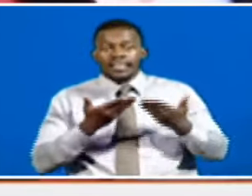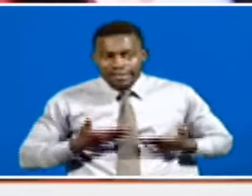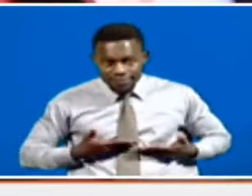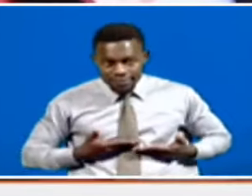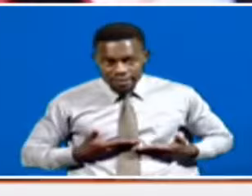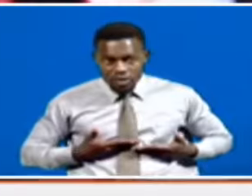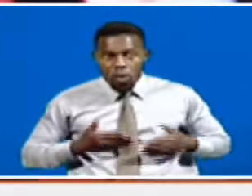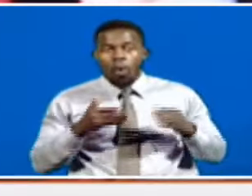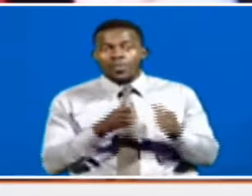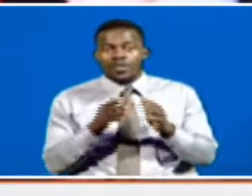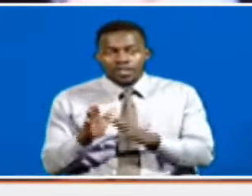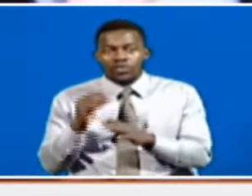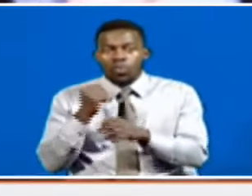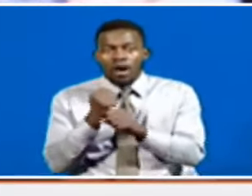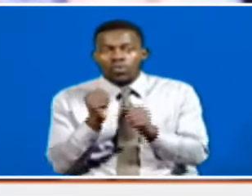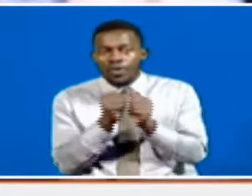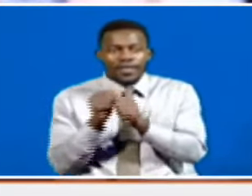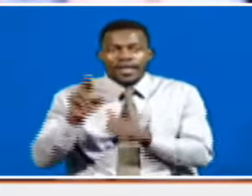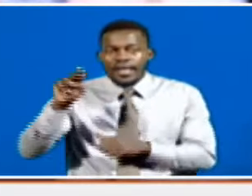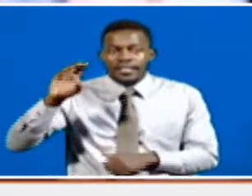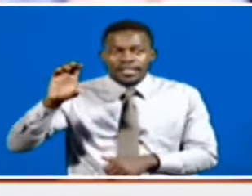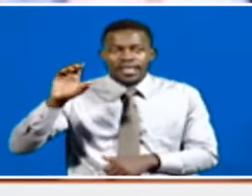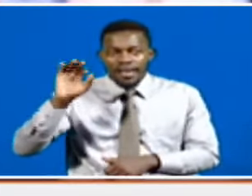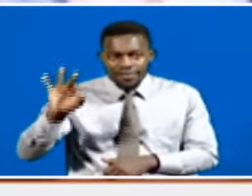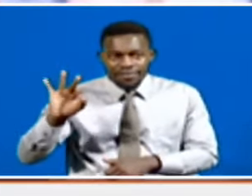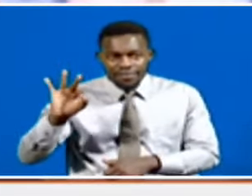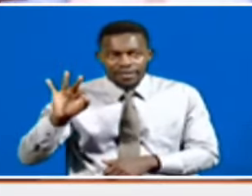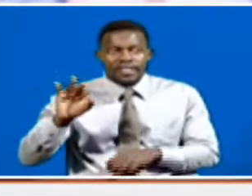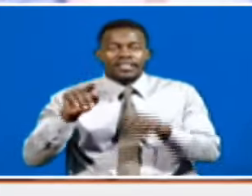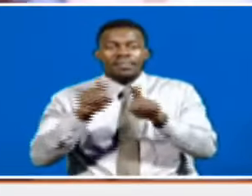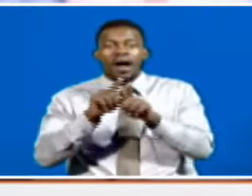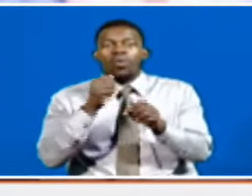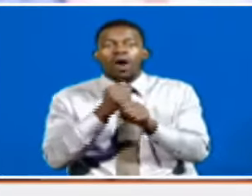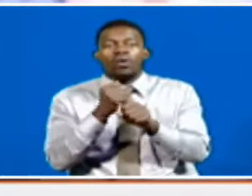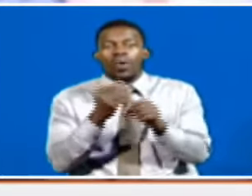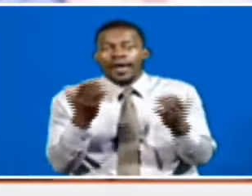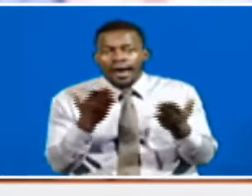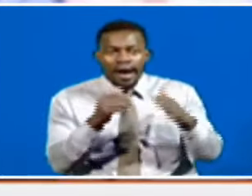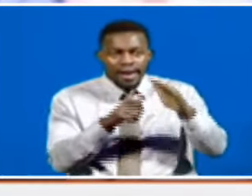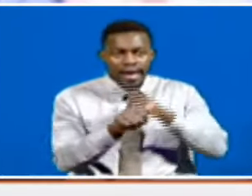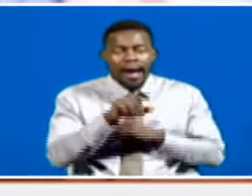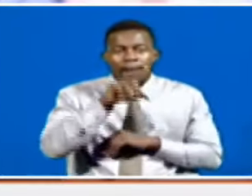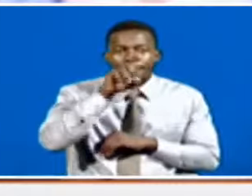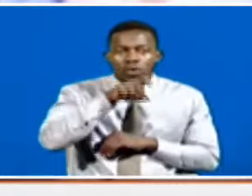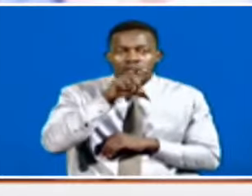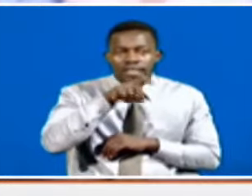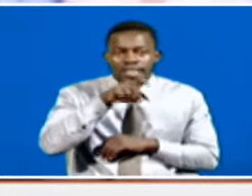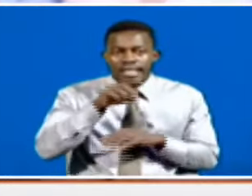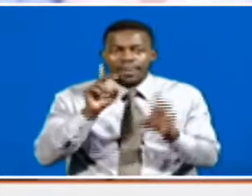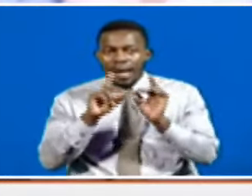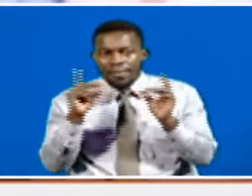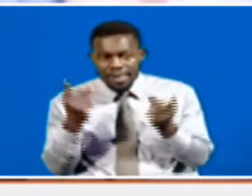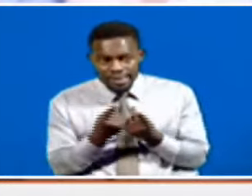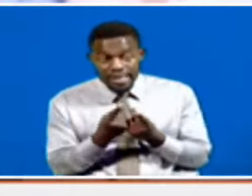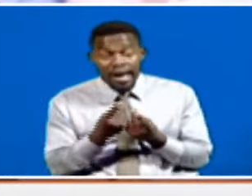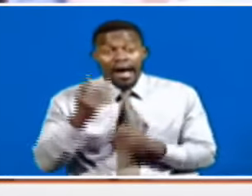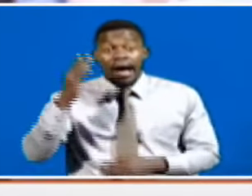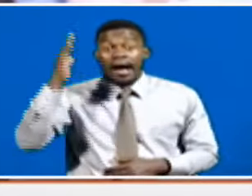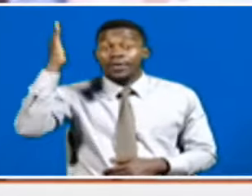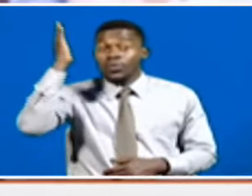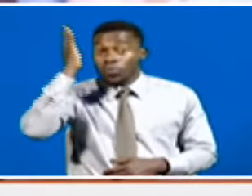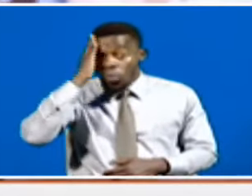given an opportunity to work with MCF, and I work in the poultry department in Dalani, and I know